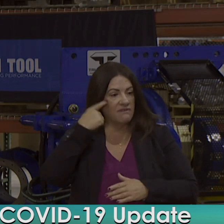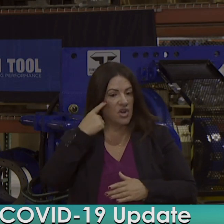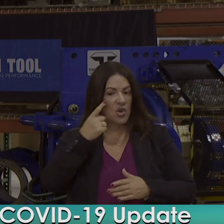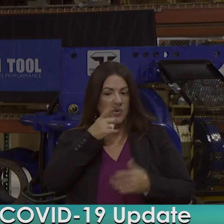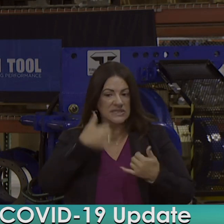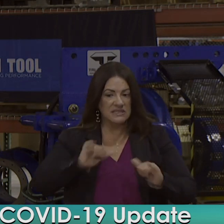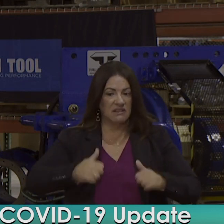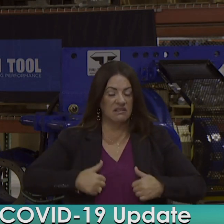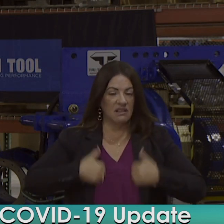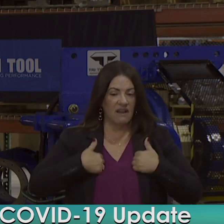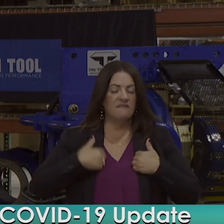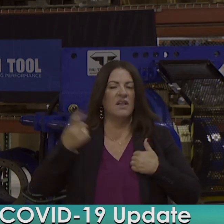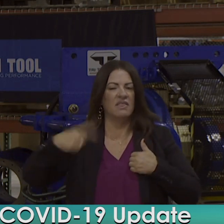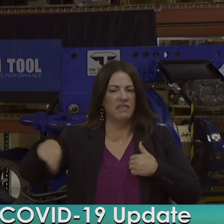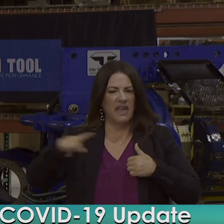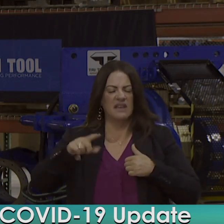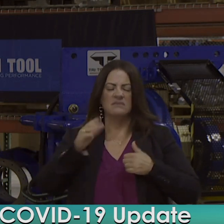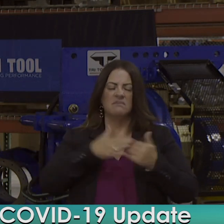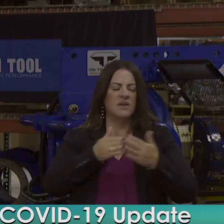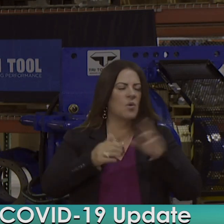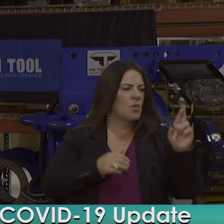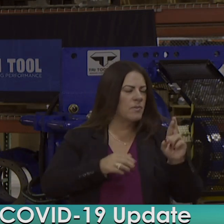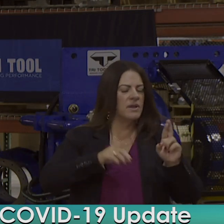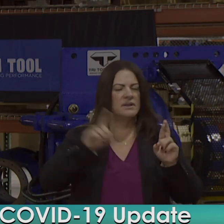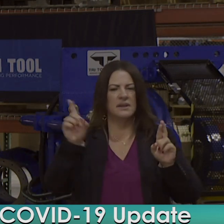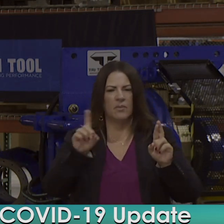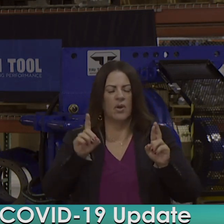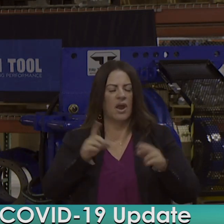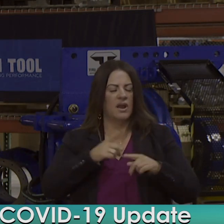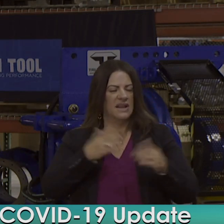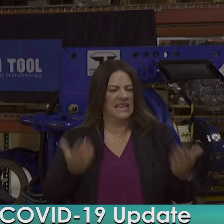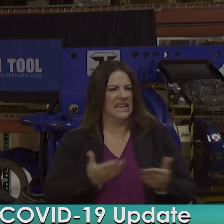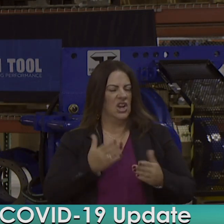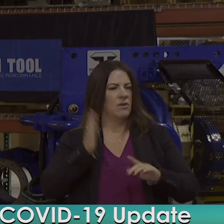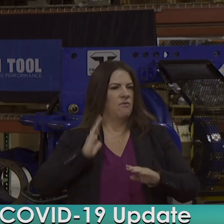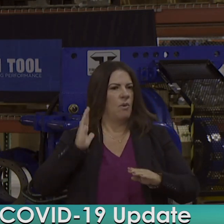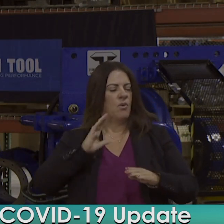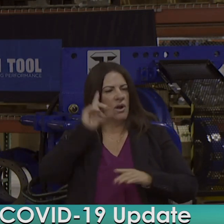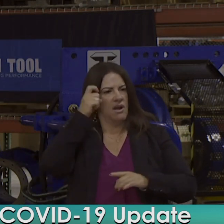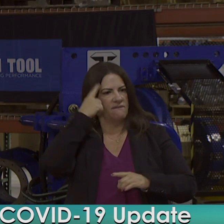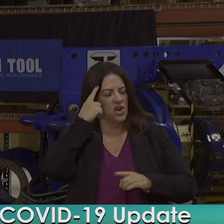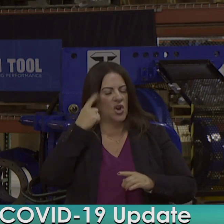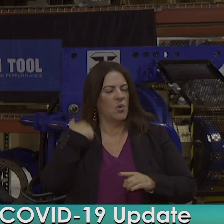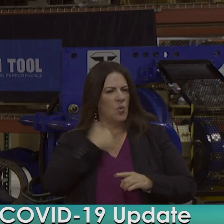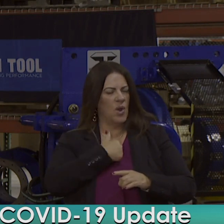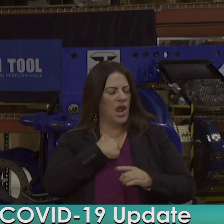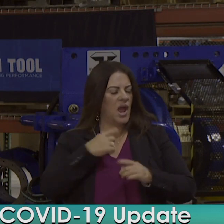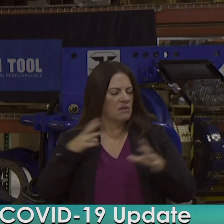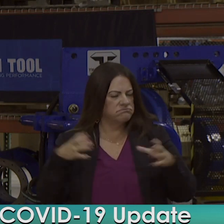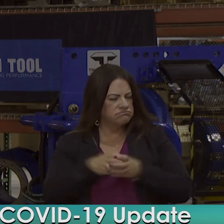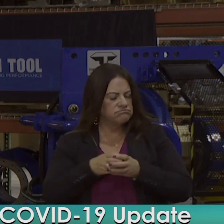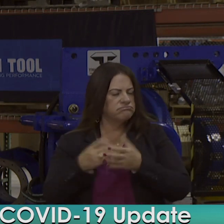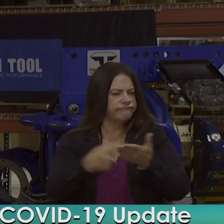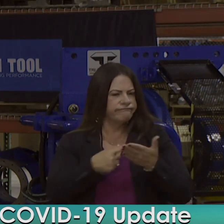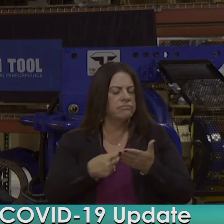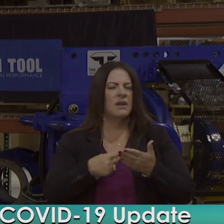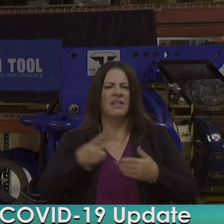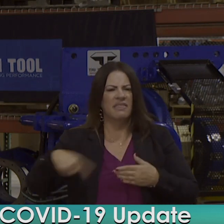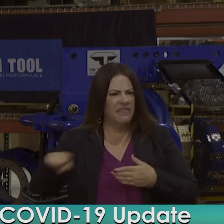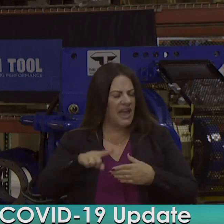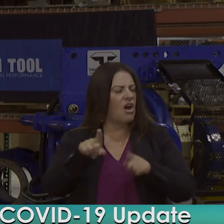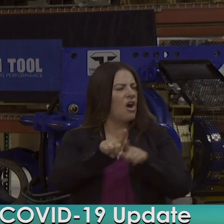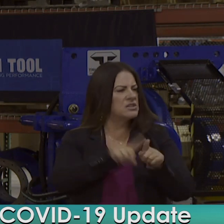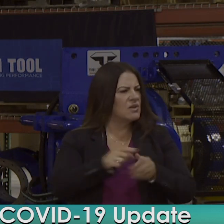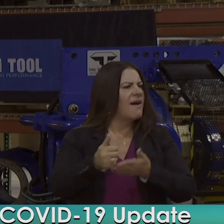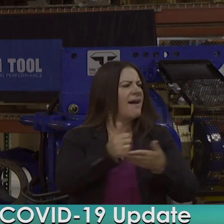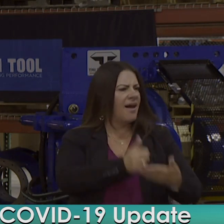were together, Republicans, Democrats, Pete Wilson, Gray Davis, Governor Schwarzenegger, Governor Brown put out a PSA